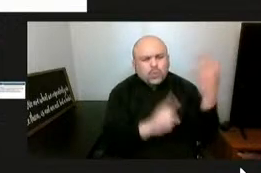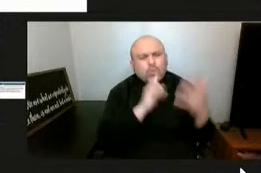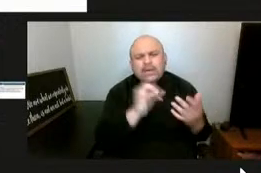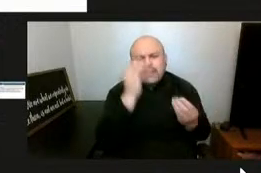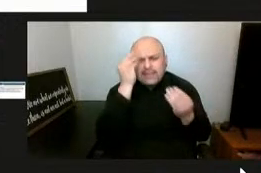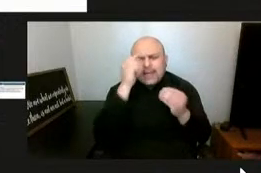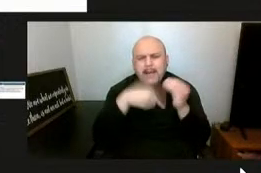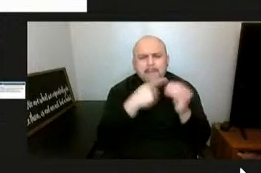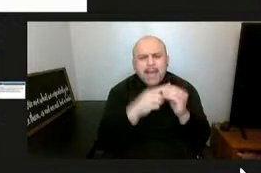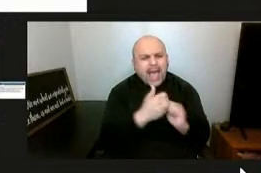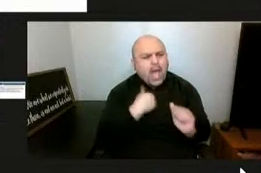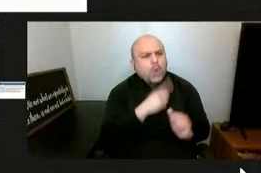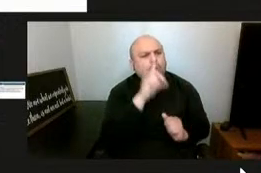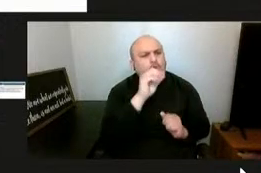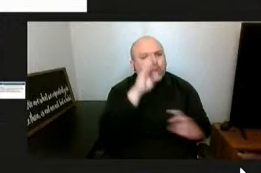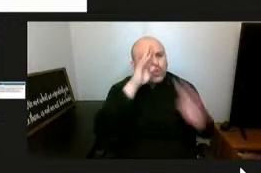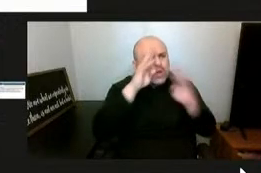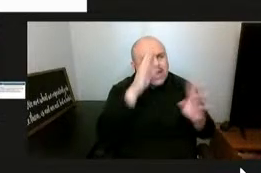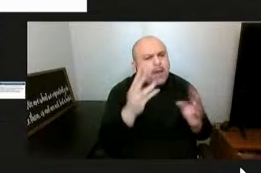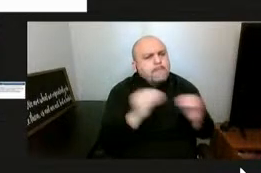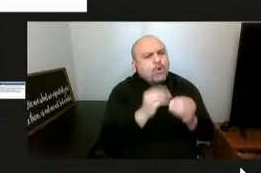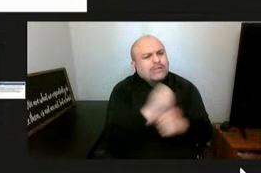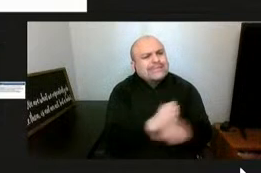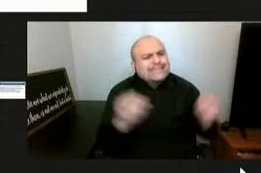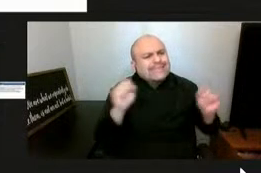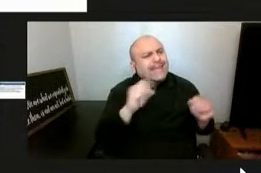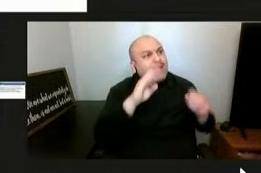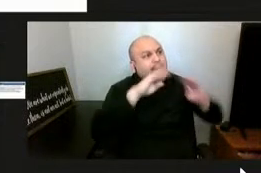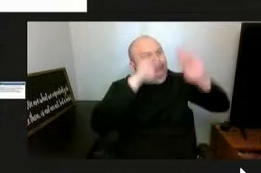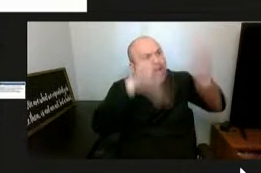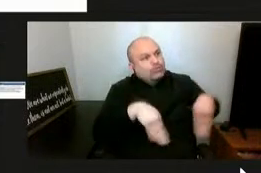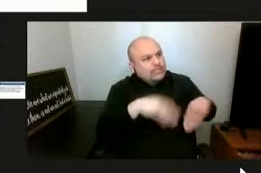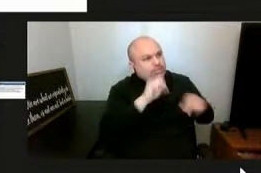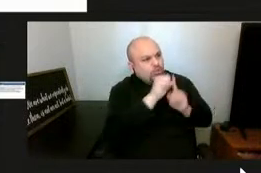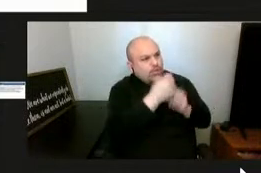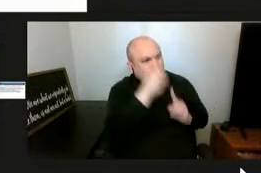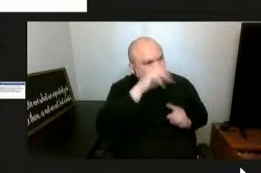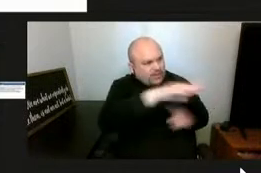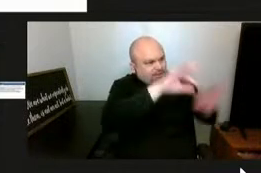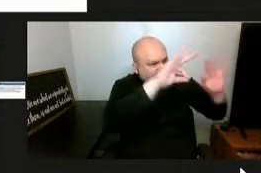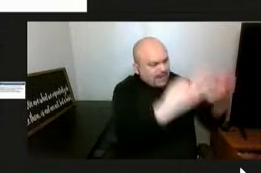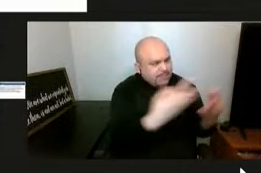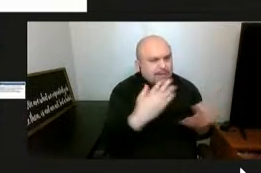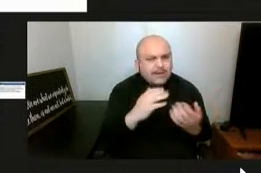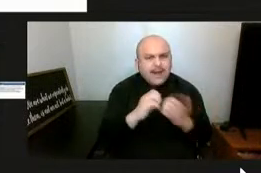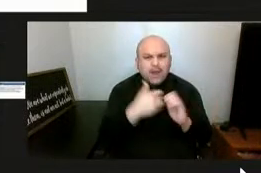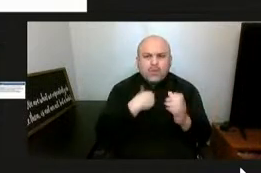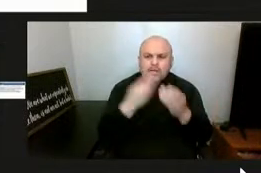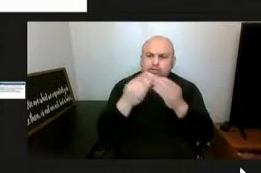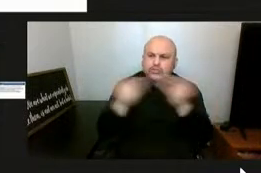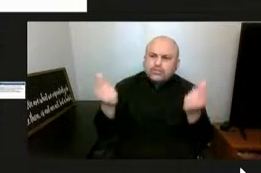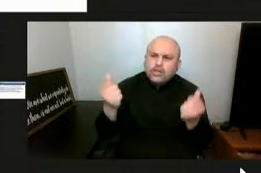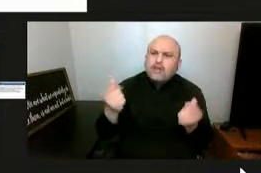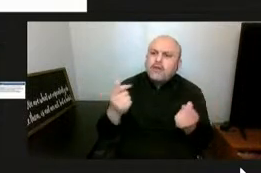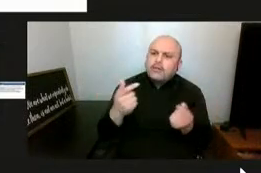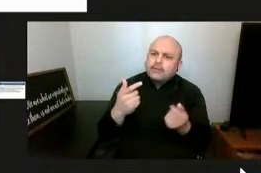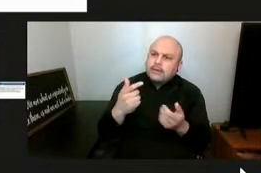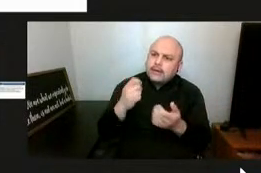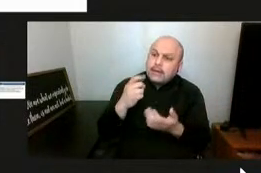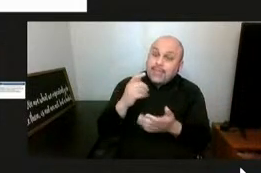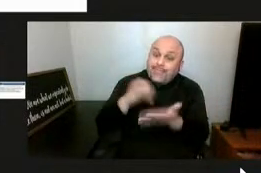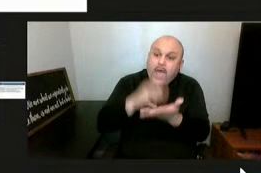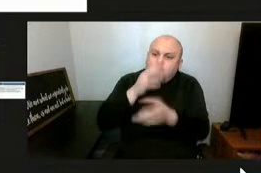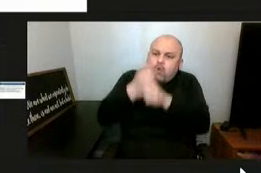do we create a more safe housing situation, to result in a better mental and behavioral